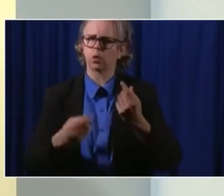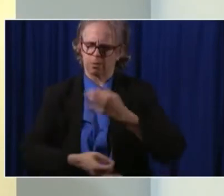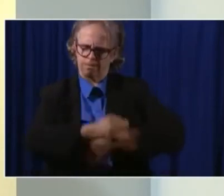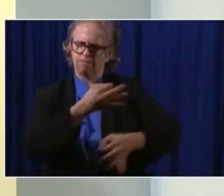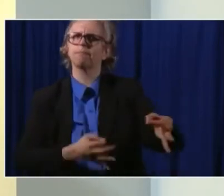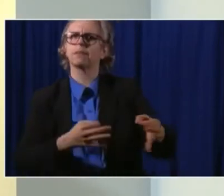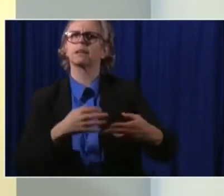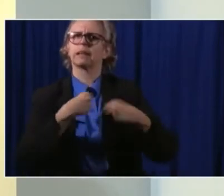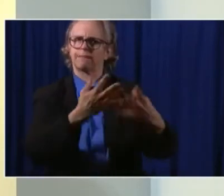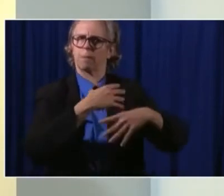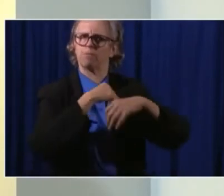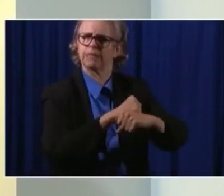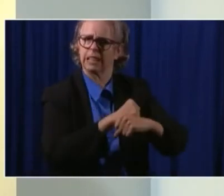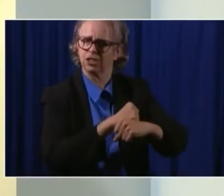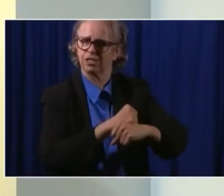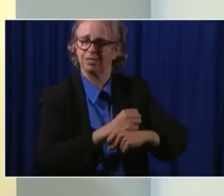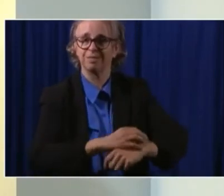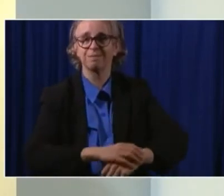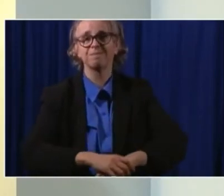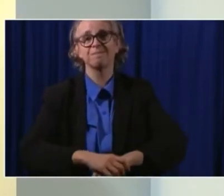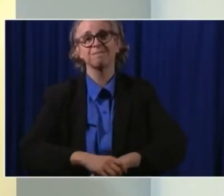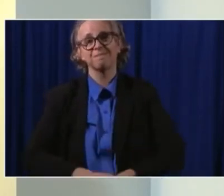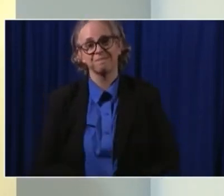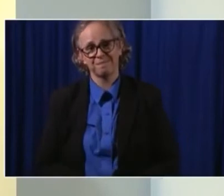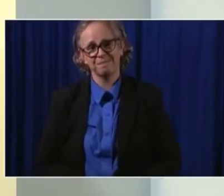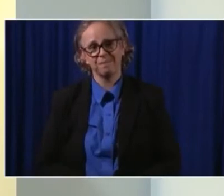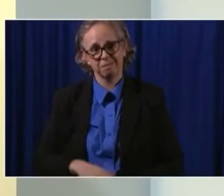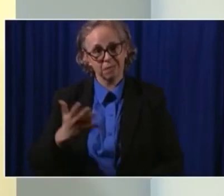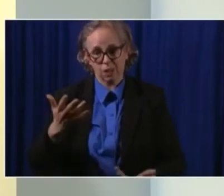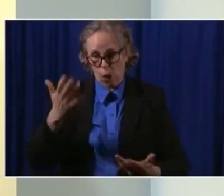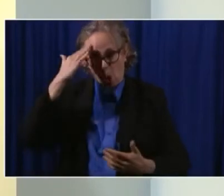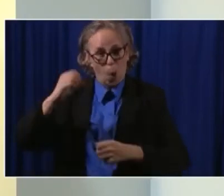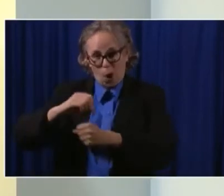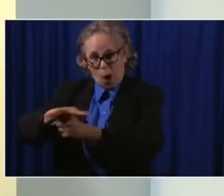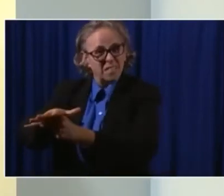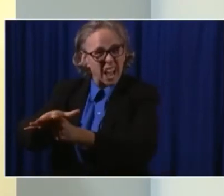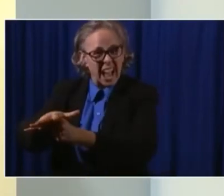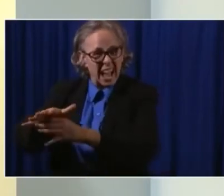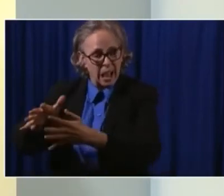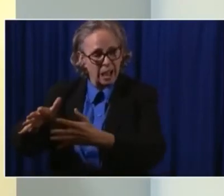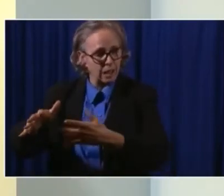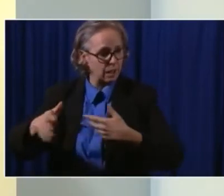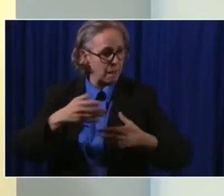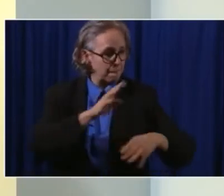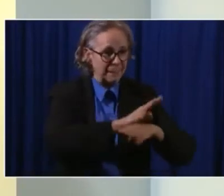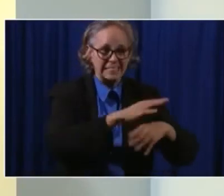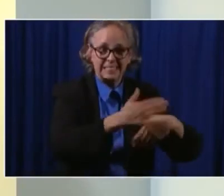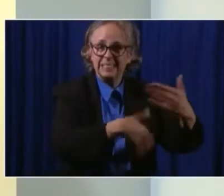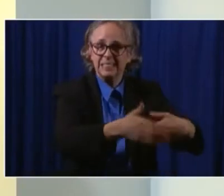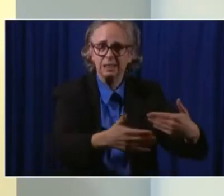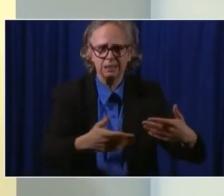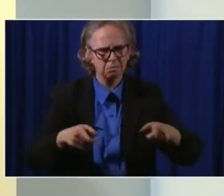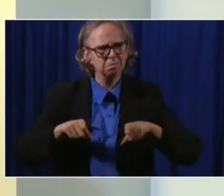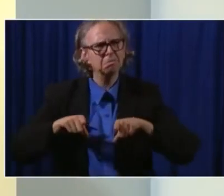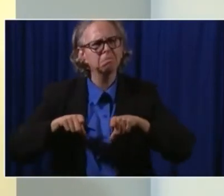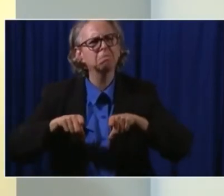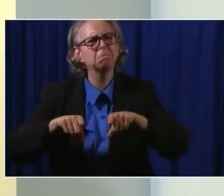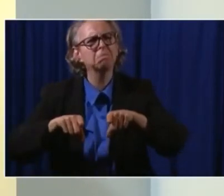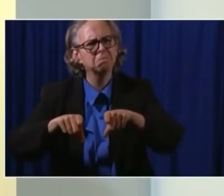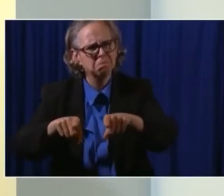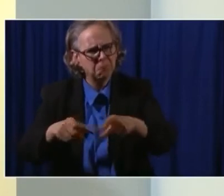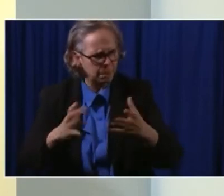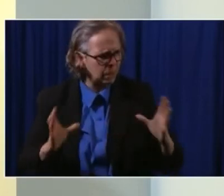with the coronavirus in their life, put people back to work, allow them to get that paycheck to help pay for the